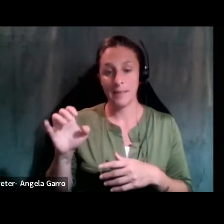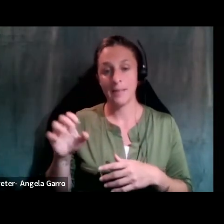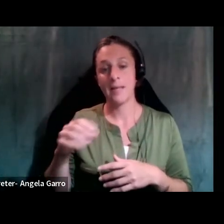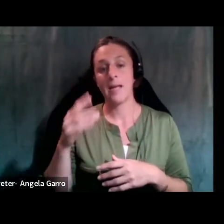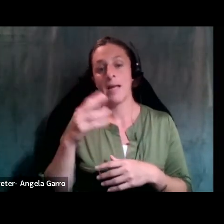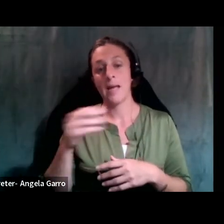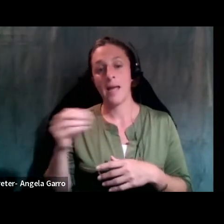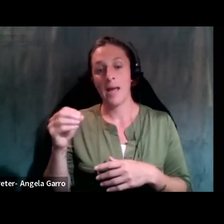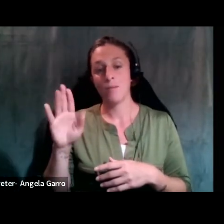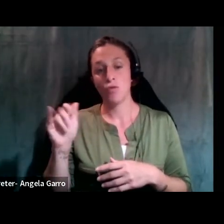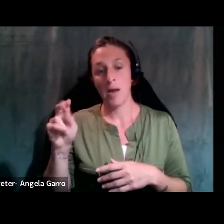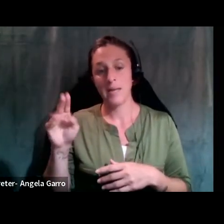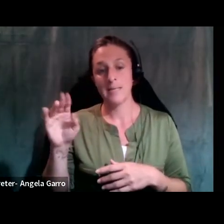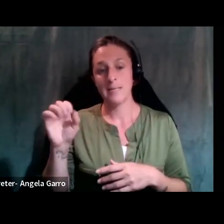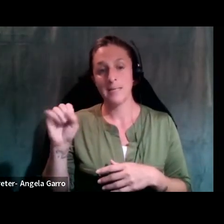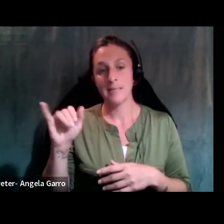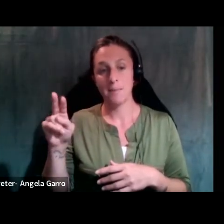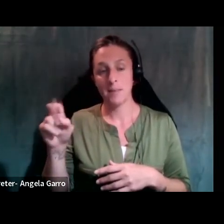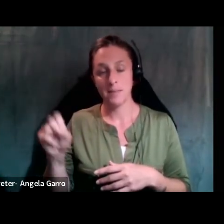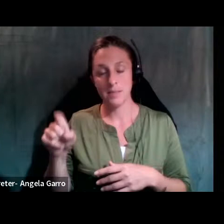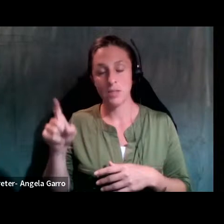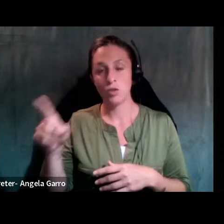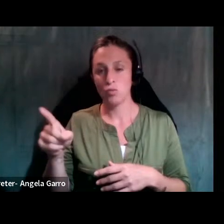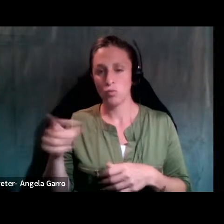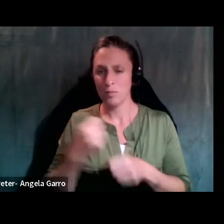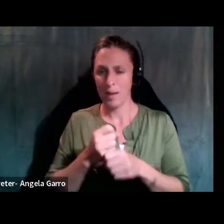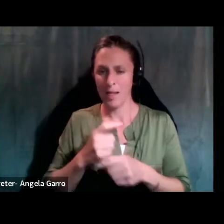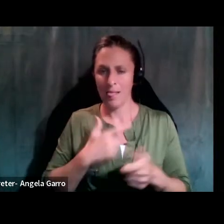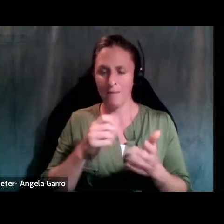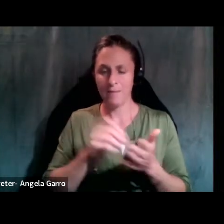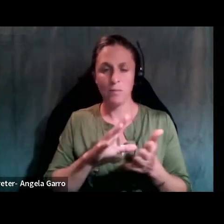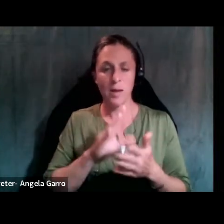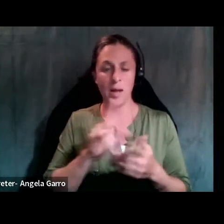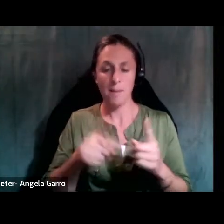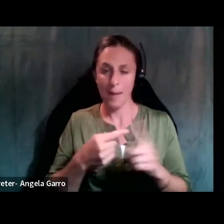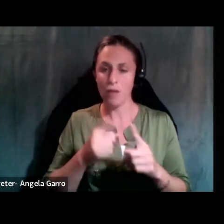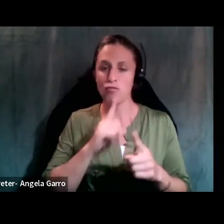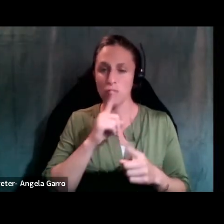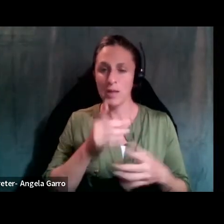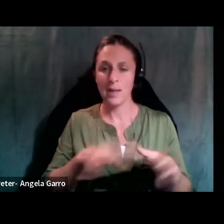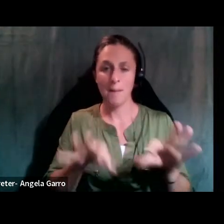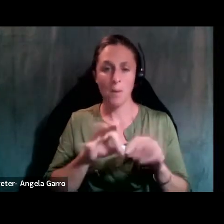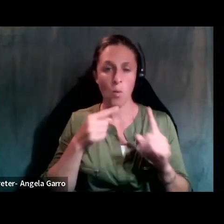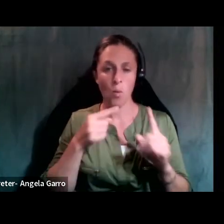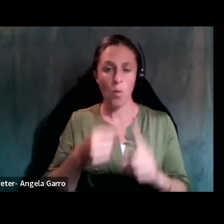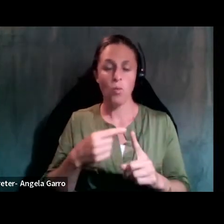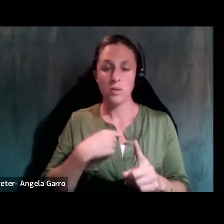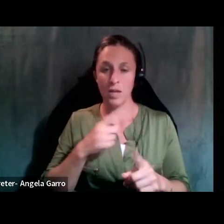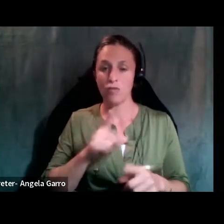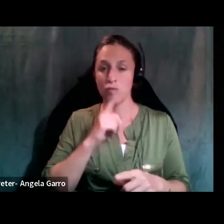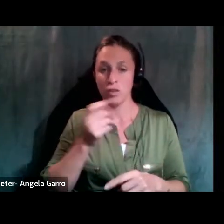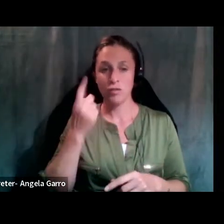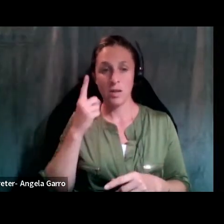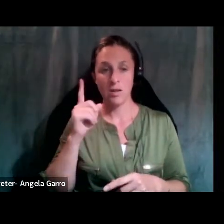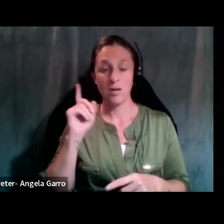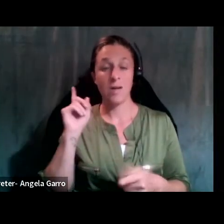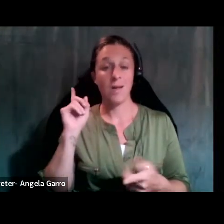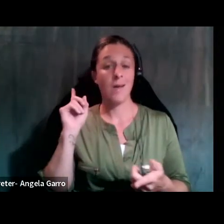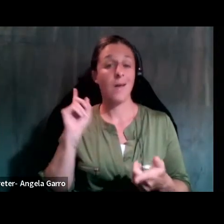alive document. It is about really important goals, and I really understand it. Up to this point,